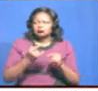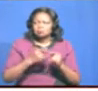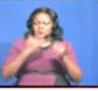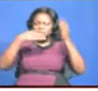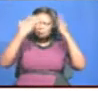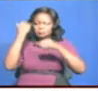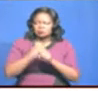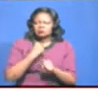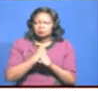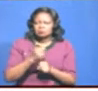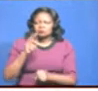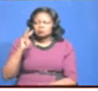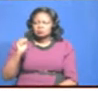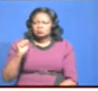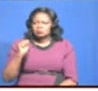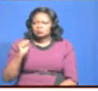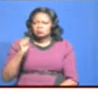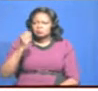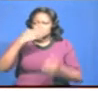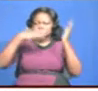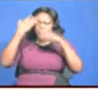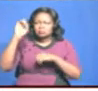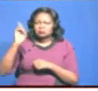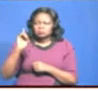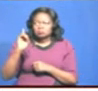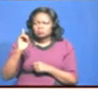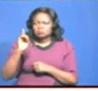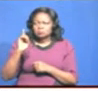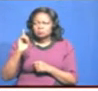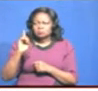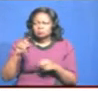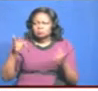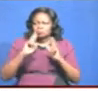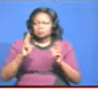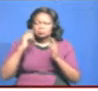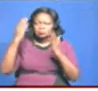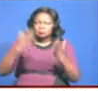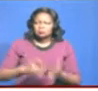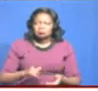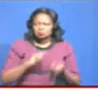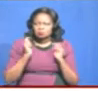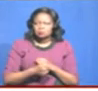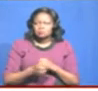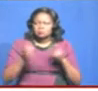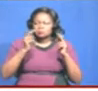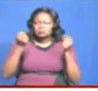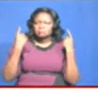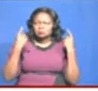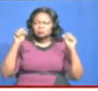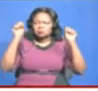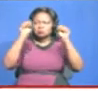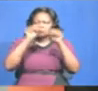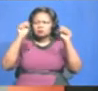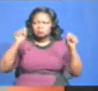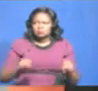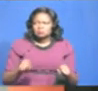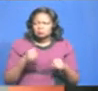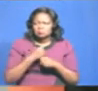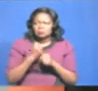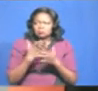his master's right now currently at University of Nairobi, and ready to bring change, ready to understand the system and make things